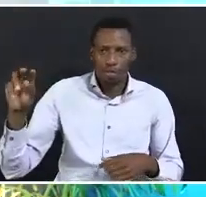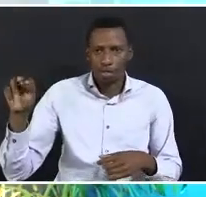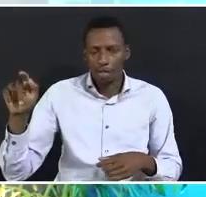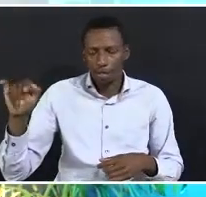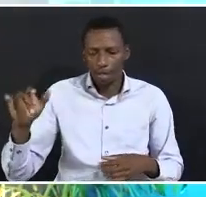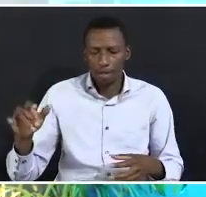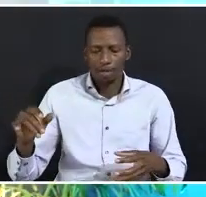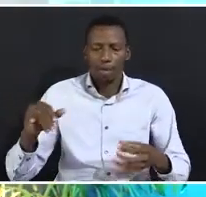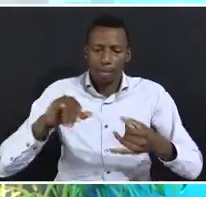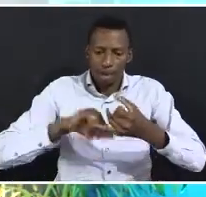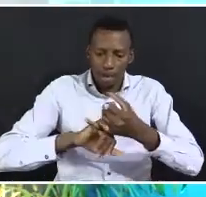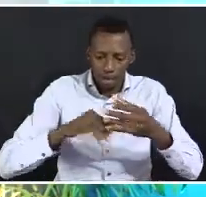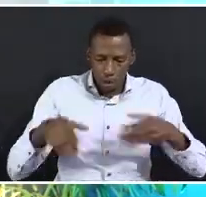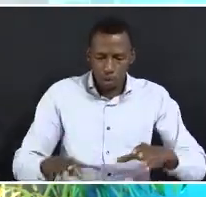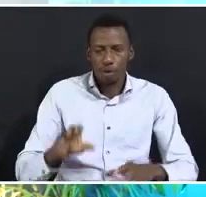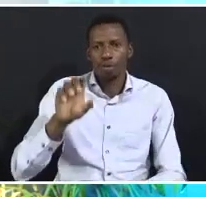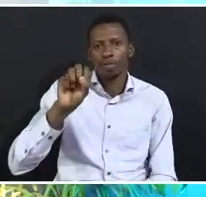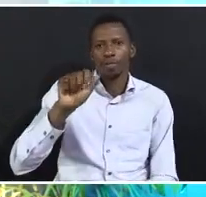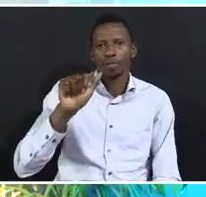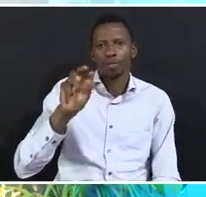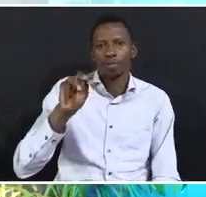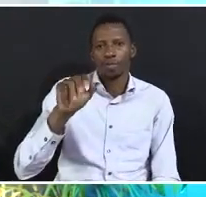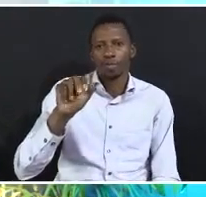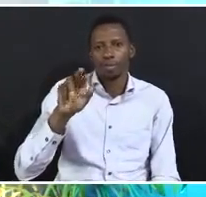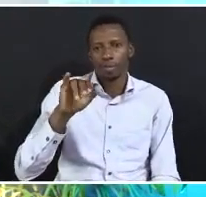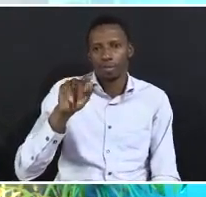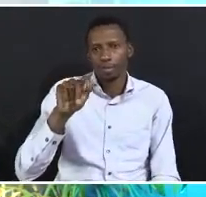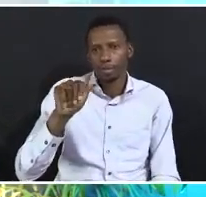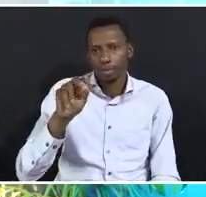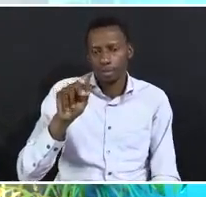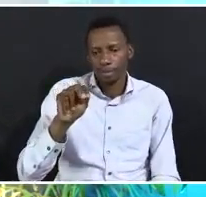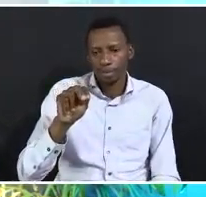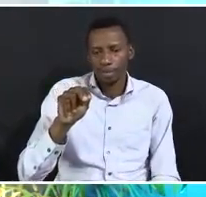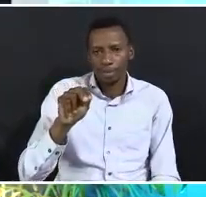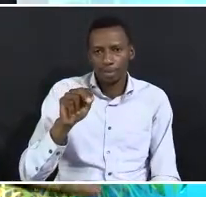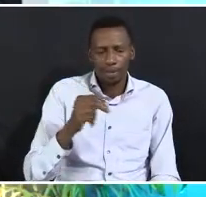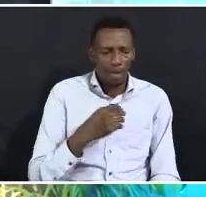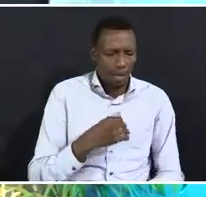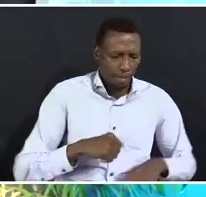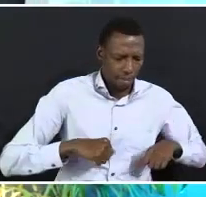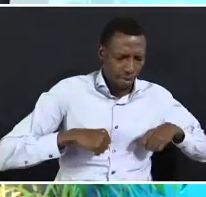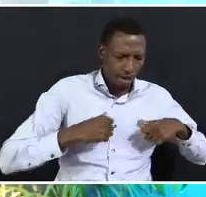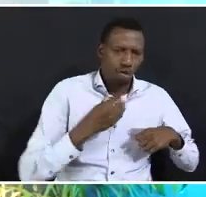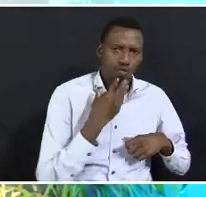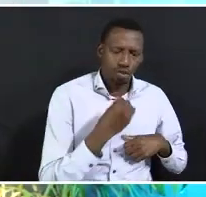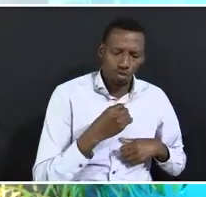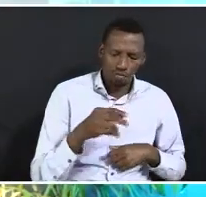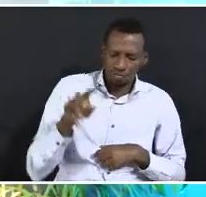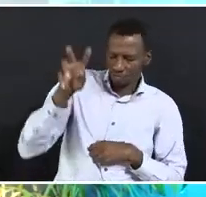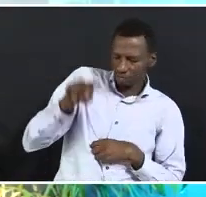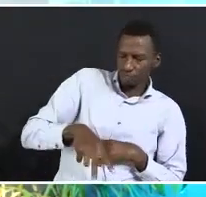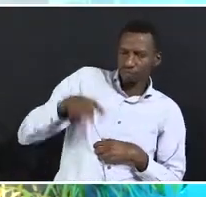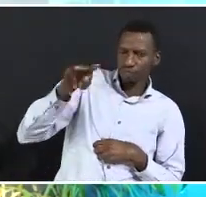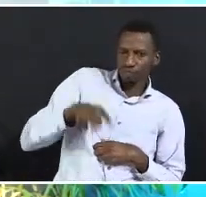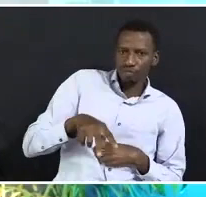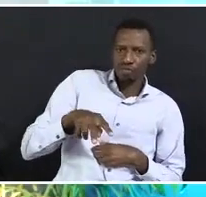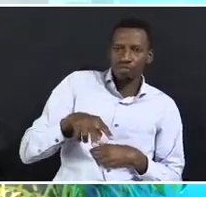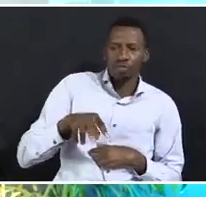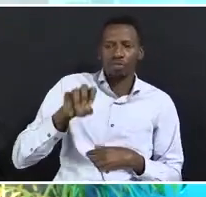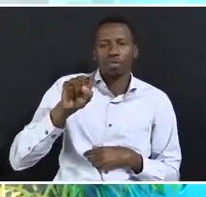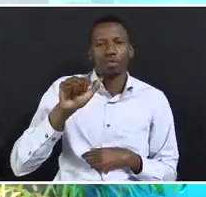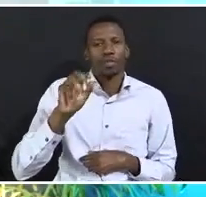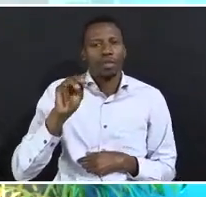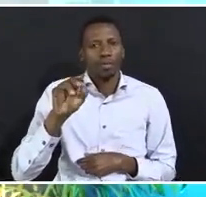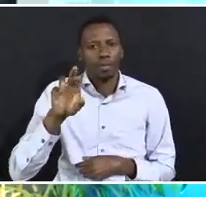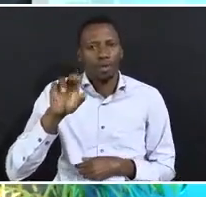not like the Samaritans. A proud Jew looked down Samaritans. A proud Jew. There are people here who are like